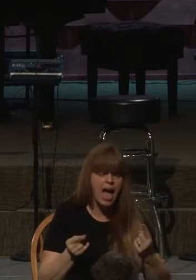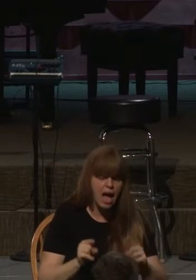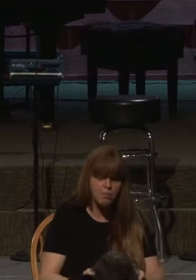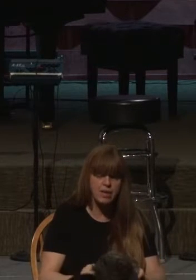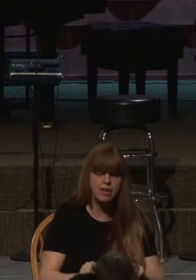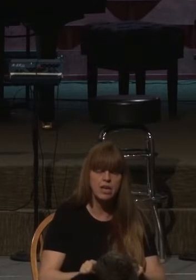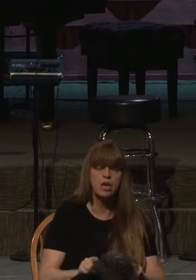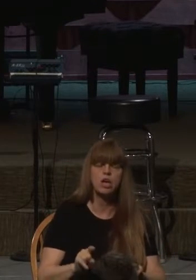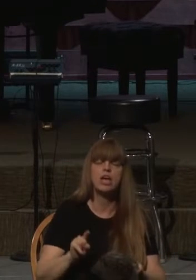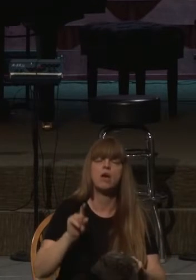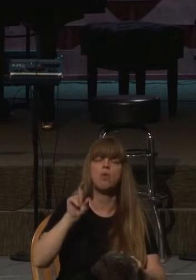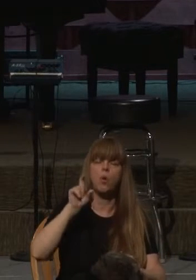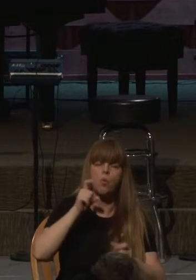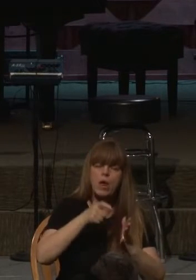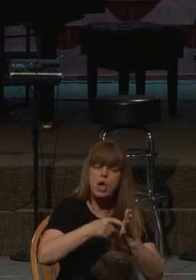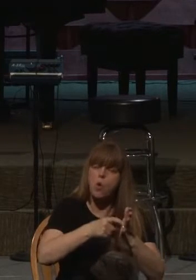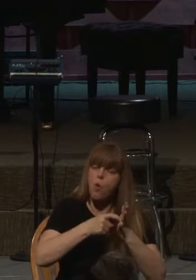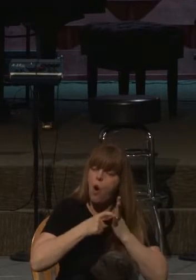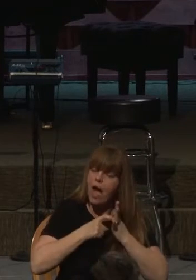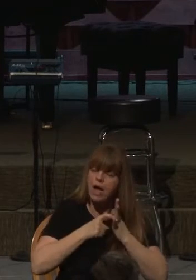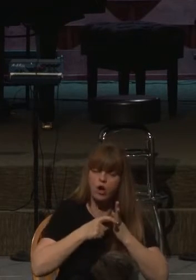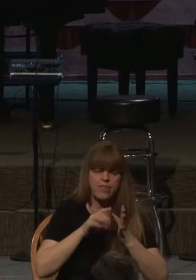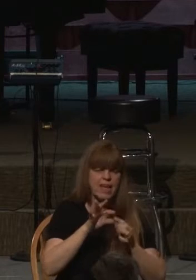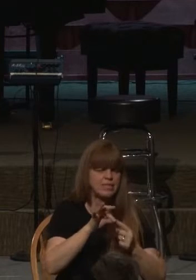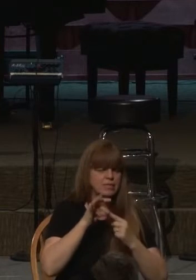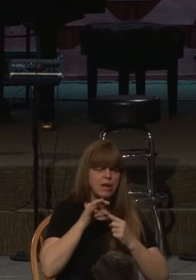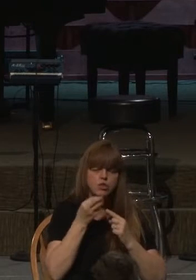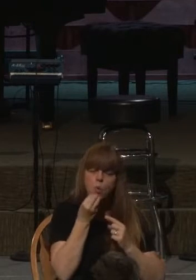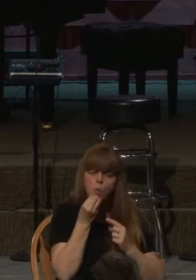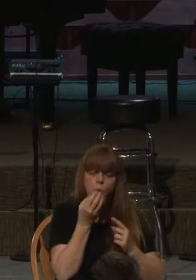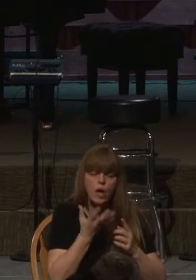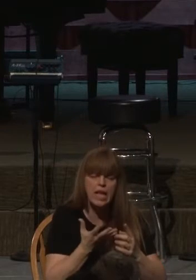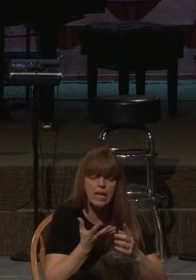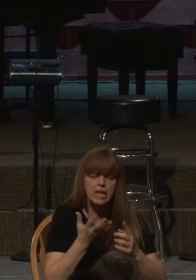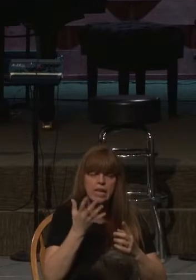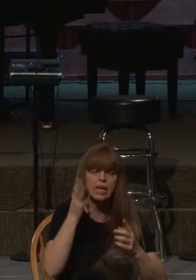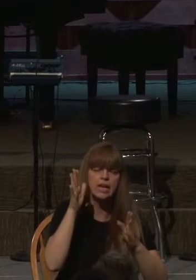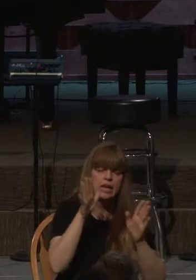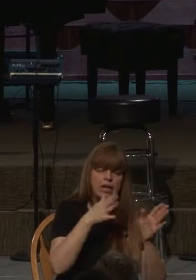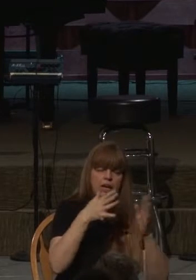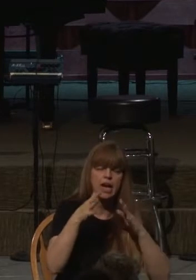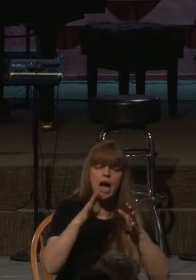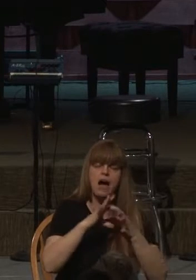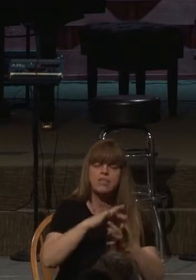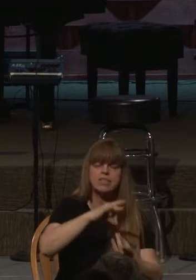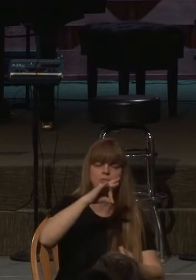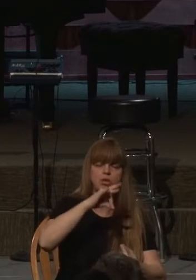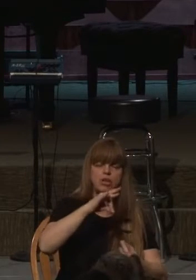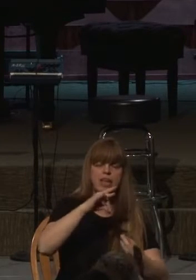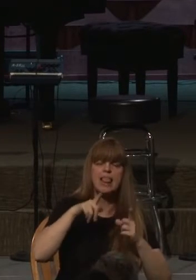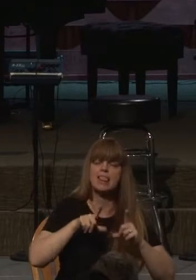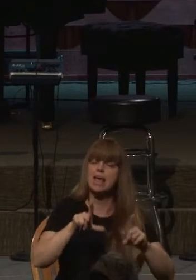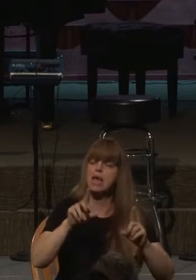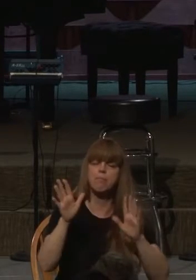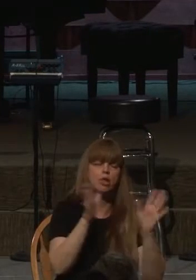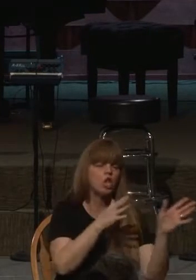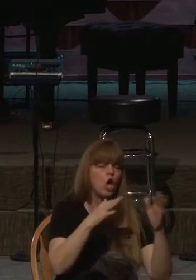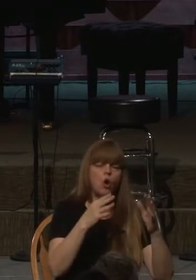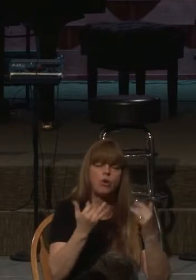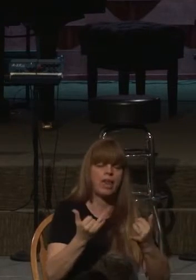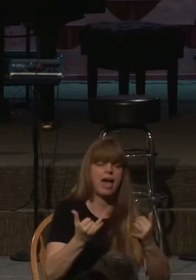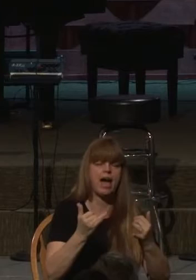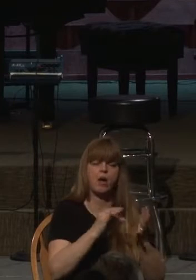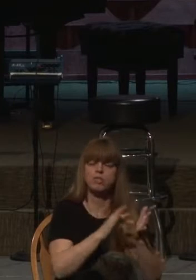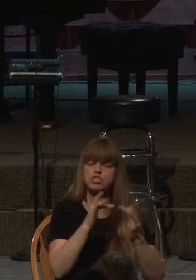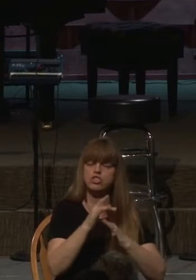will require that special wind of the Spirit. May it blow even now, I pray, in Jesus'